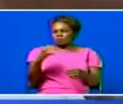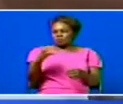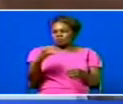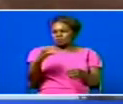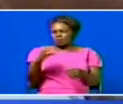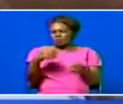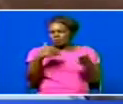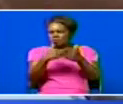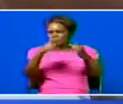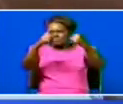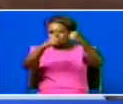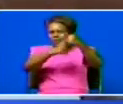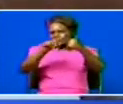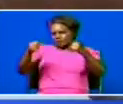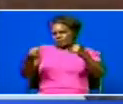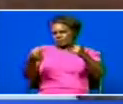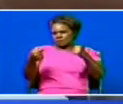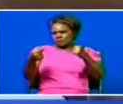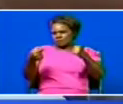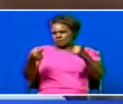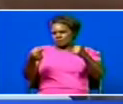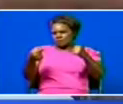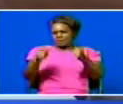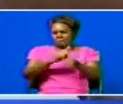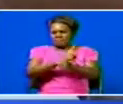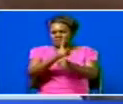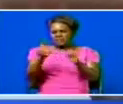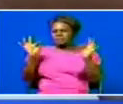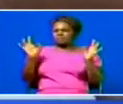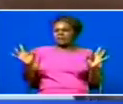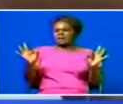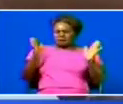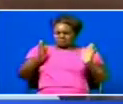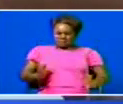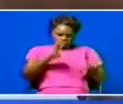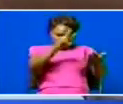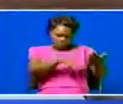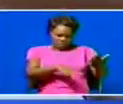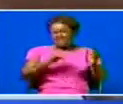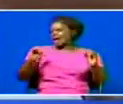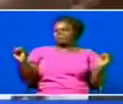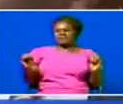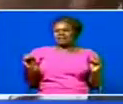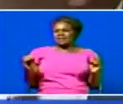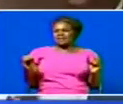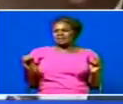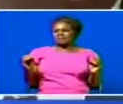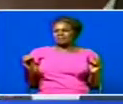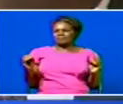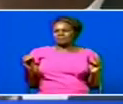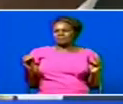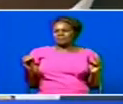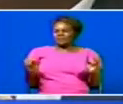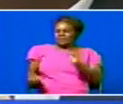are about 6,000. Those are on smart meters. You don't need anybody to go to their site to read the meters. Although